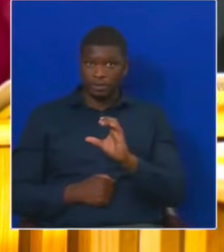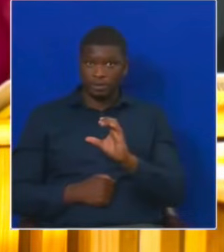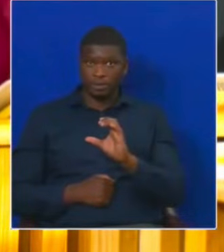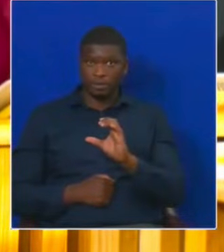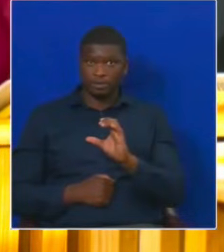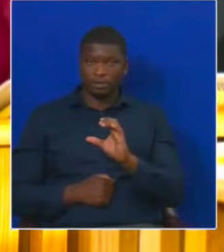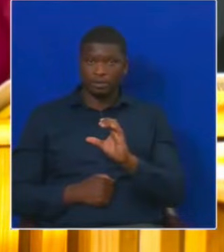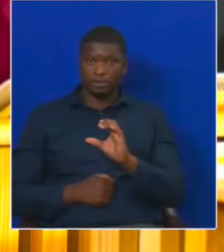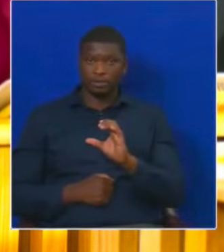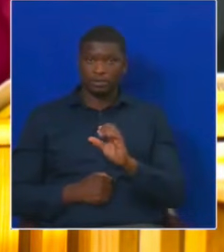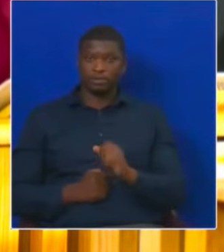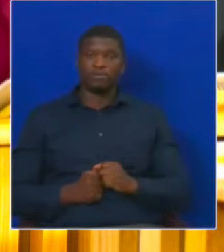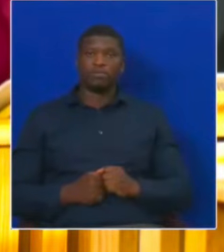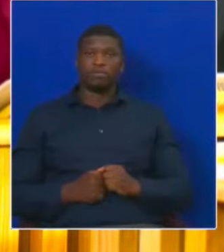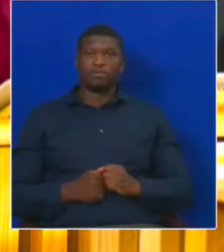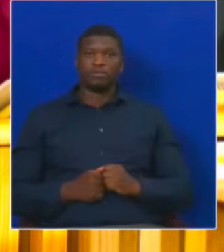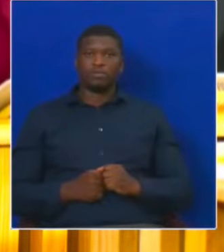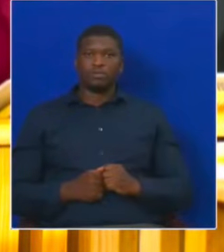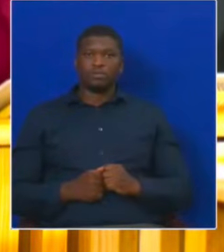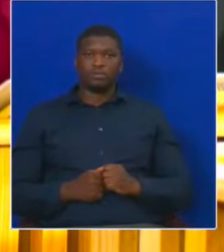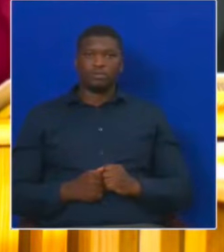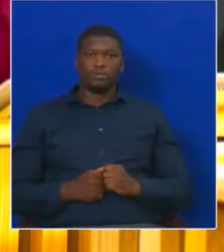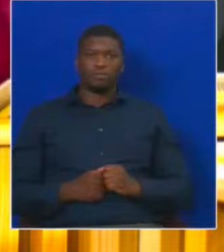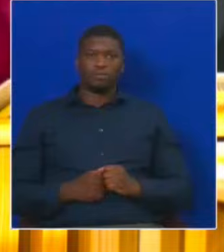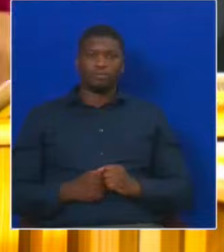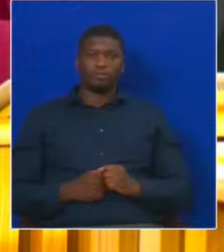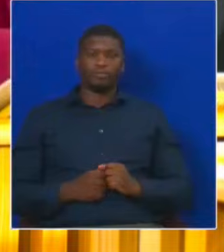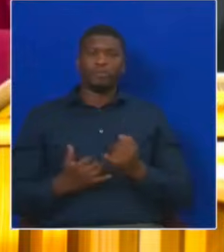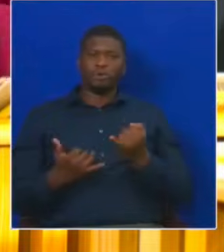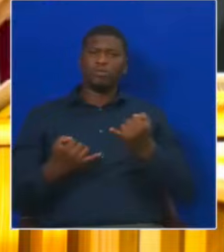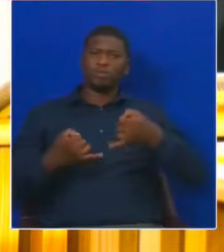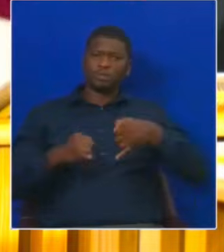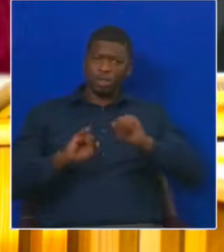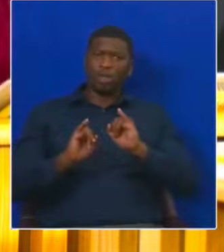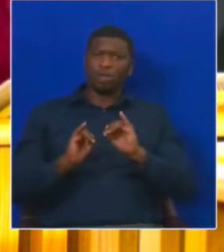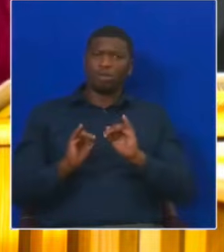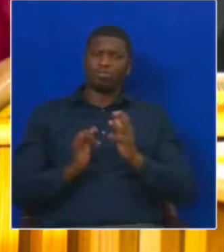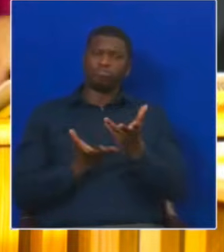we were making our way through Theme 3,